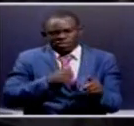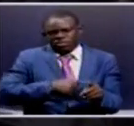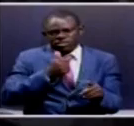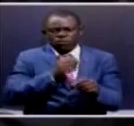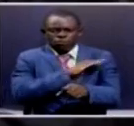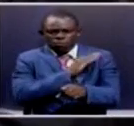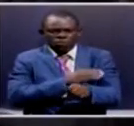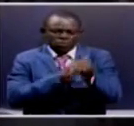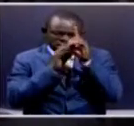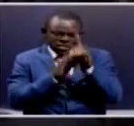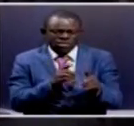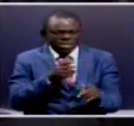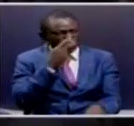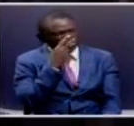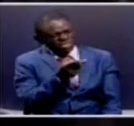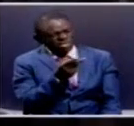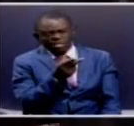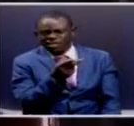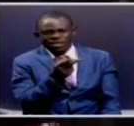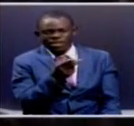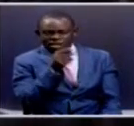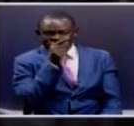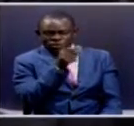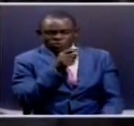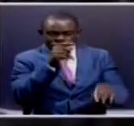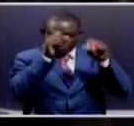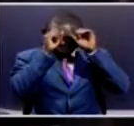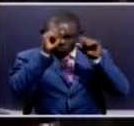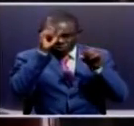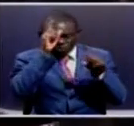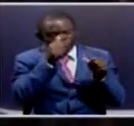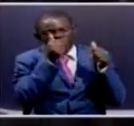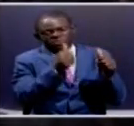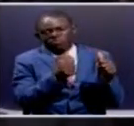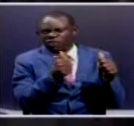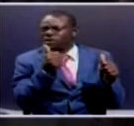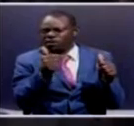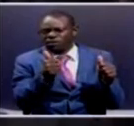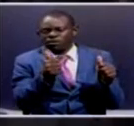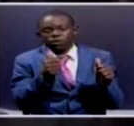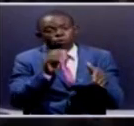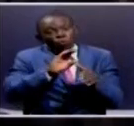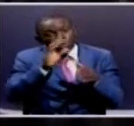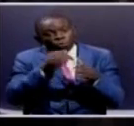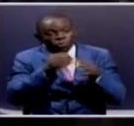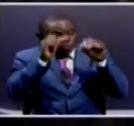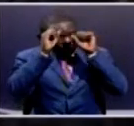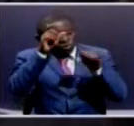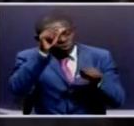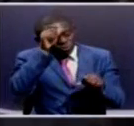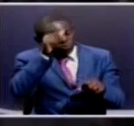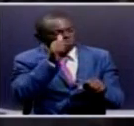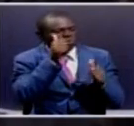go to the Zambian people and tell them, I've now proven that the man doesn't mean well with his government. I can't do that